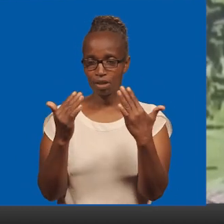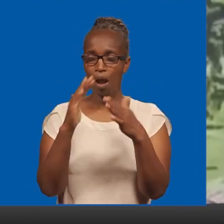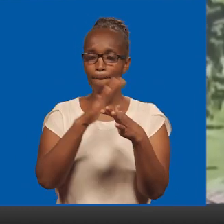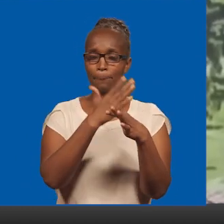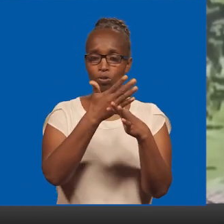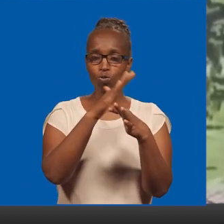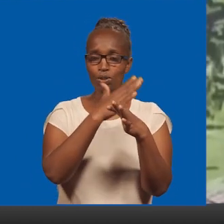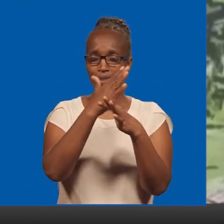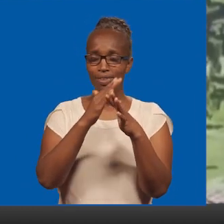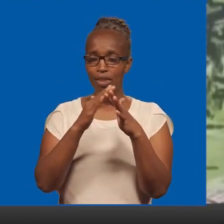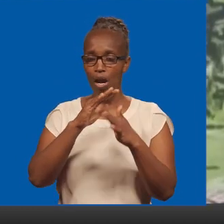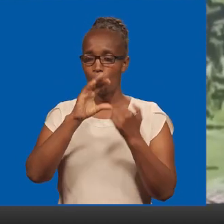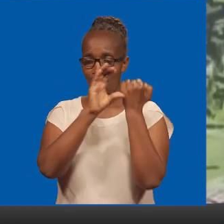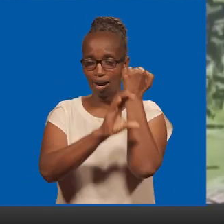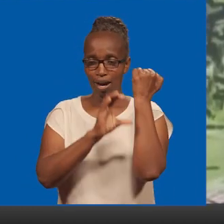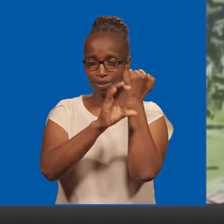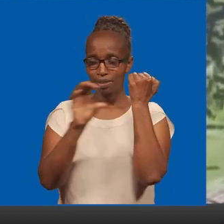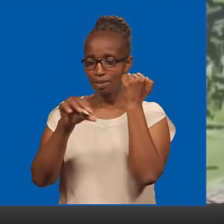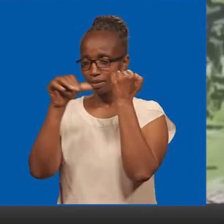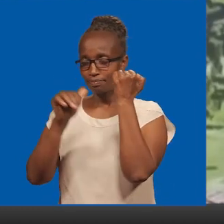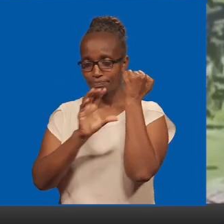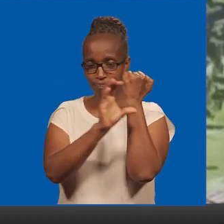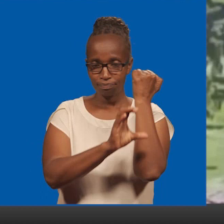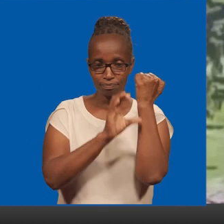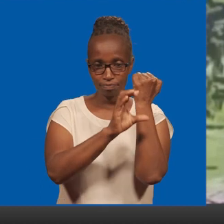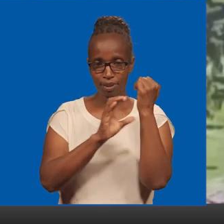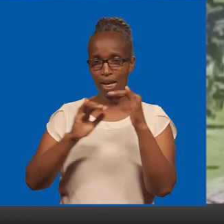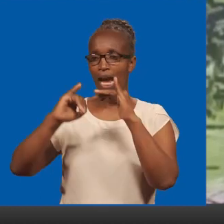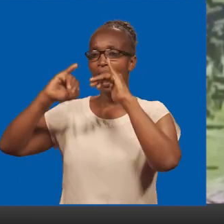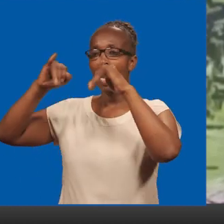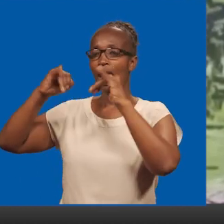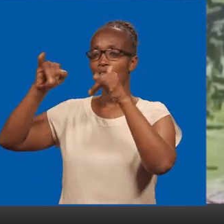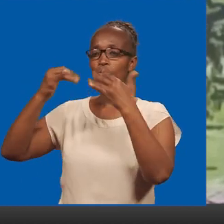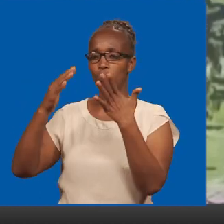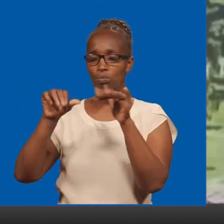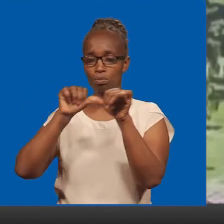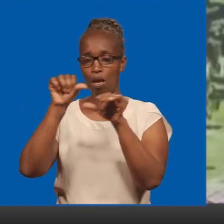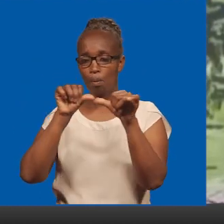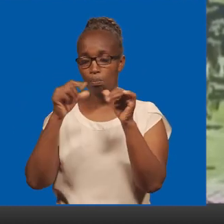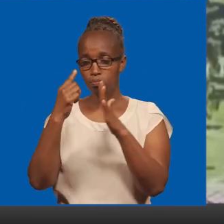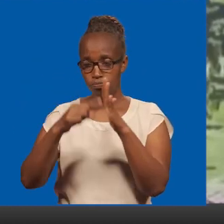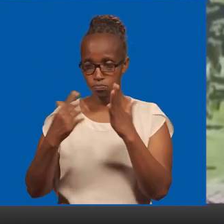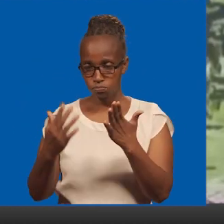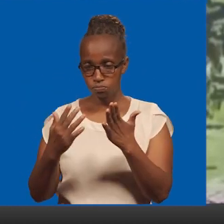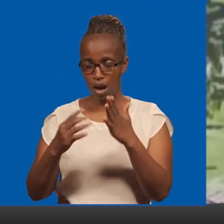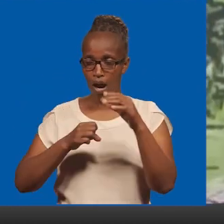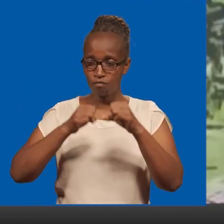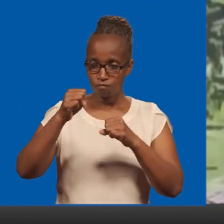level between our country and other countries, the issue